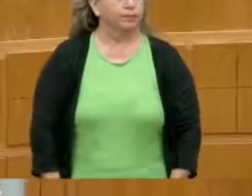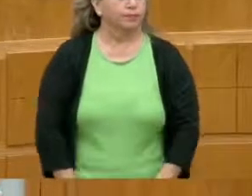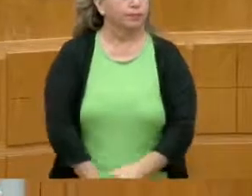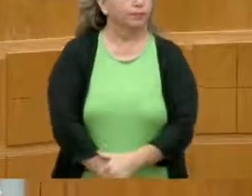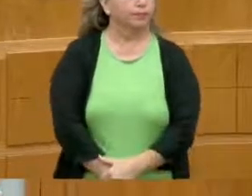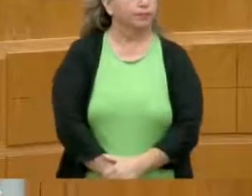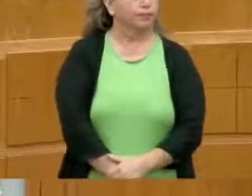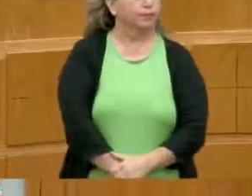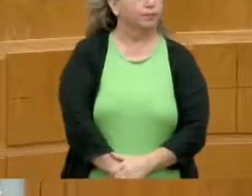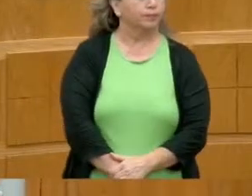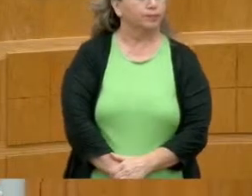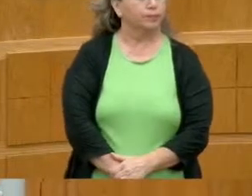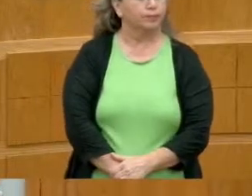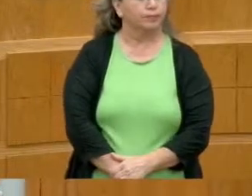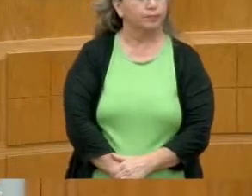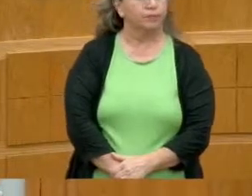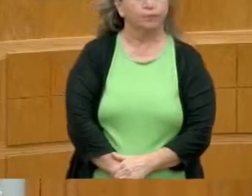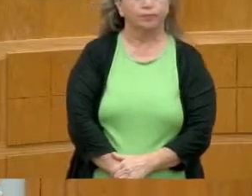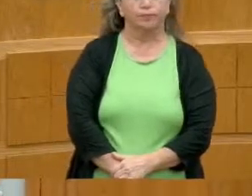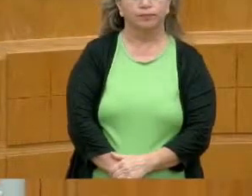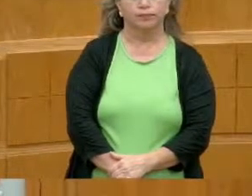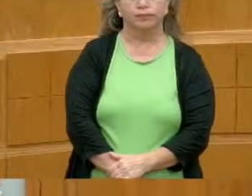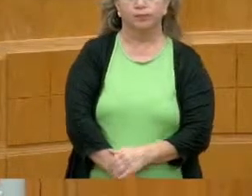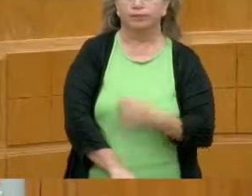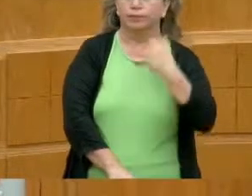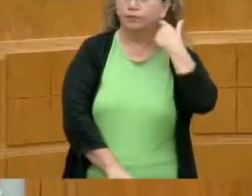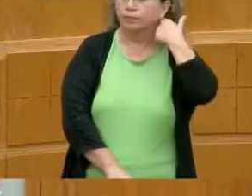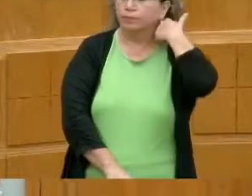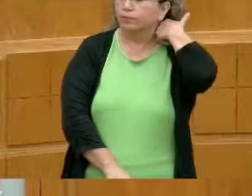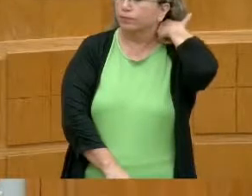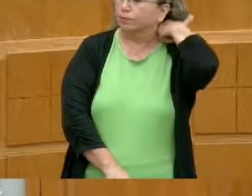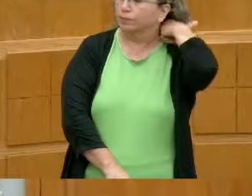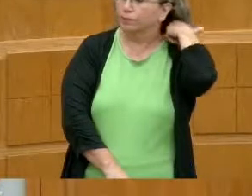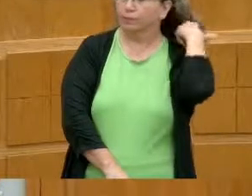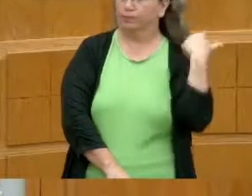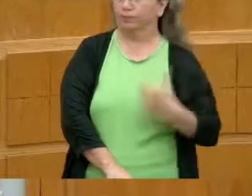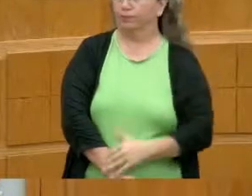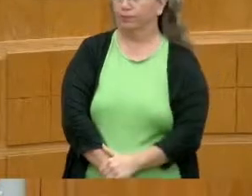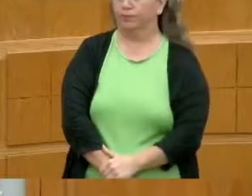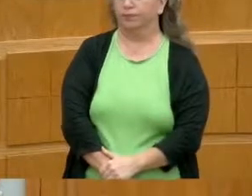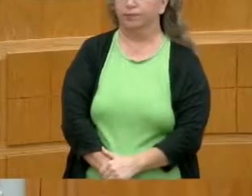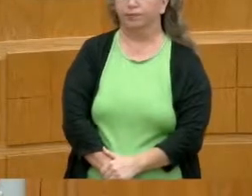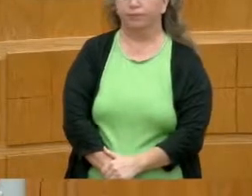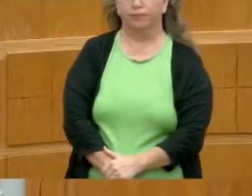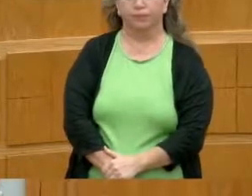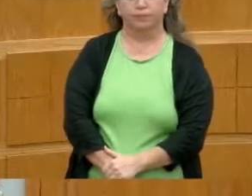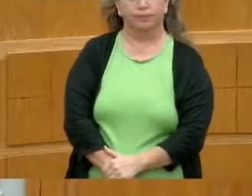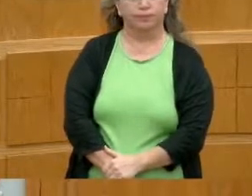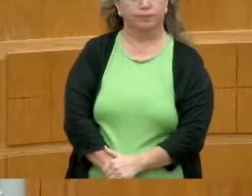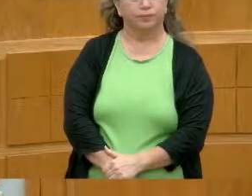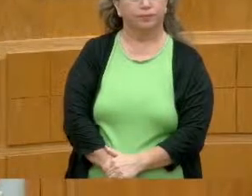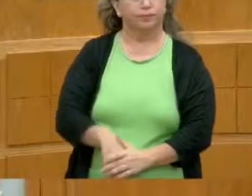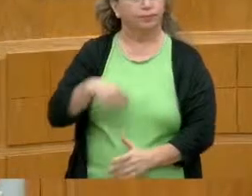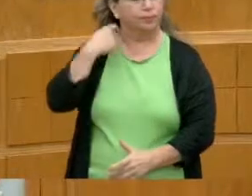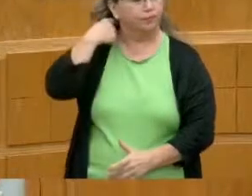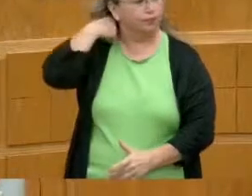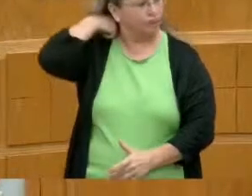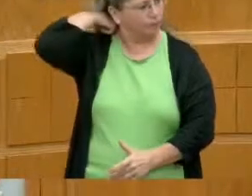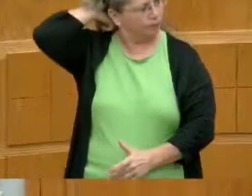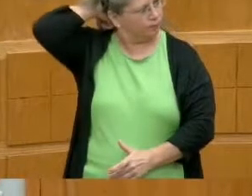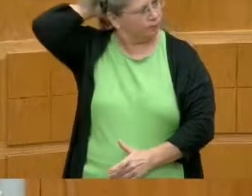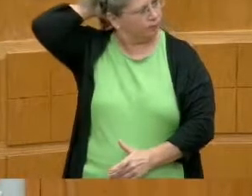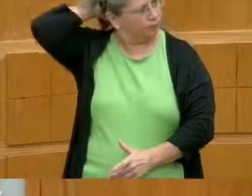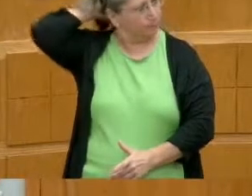se han reportado 8 casos confirmados por el coronavirus, haciendo así un total de 242 casos. 140 son hombres, 102